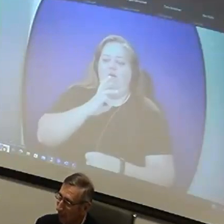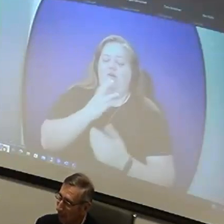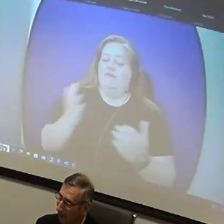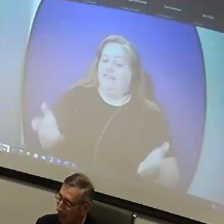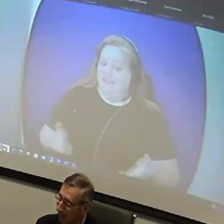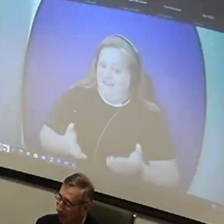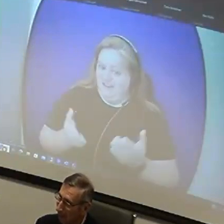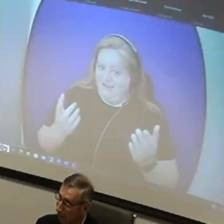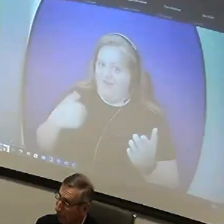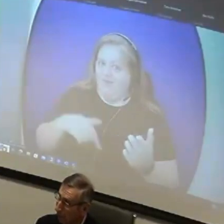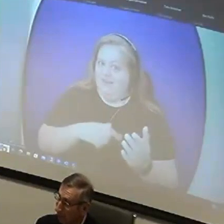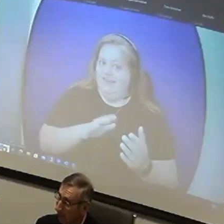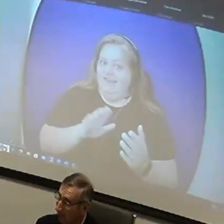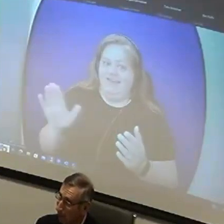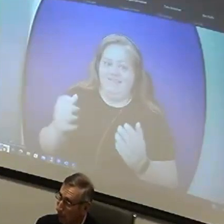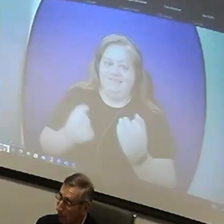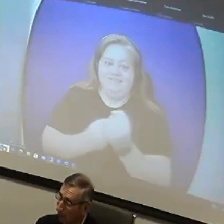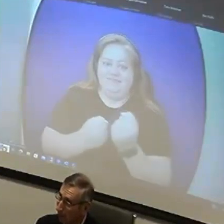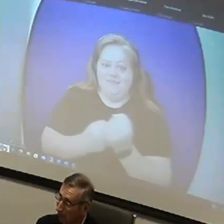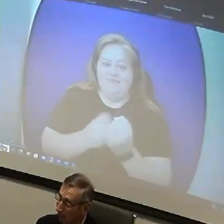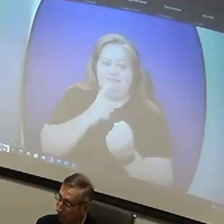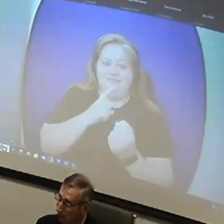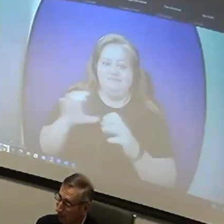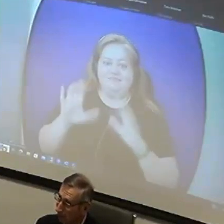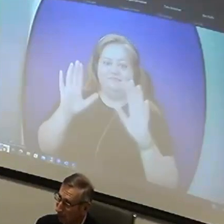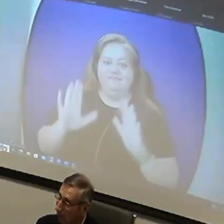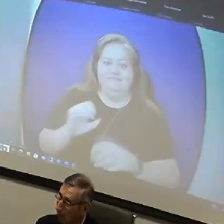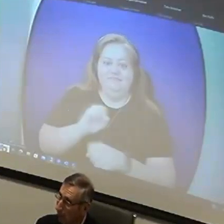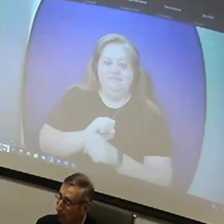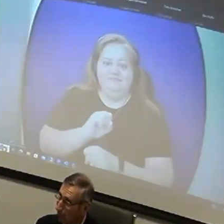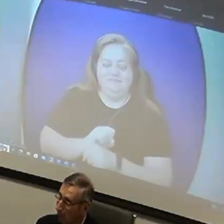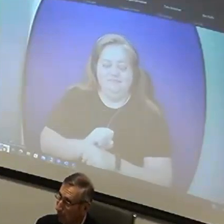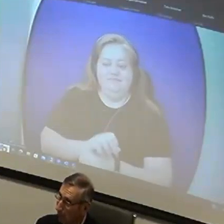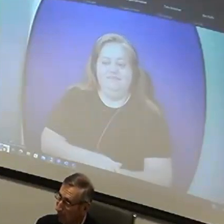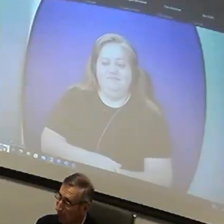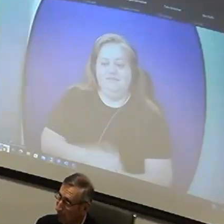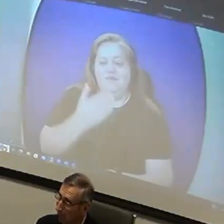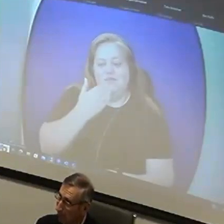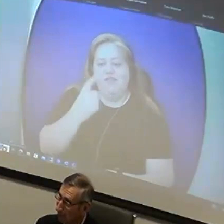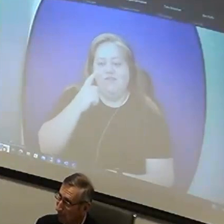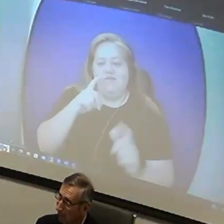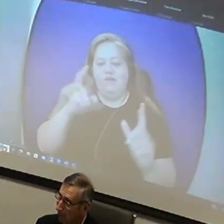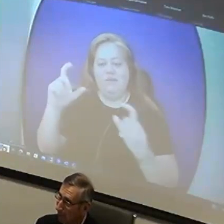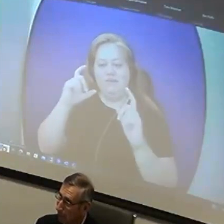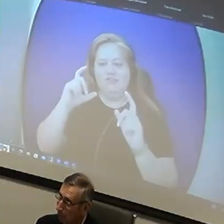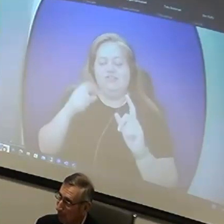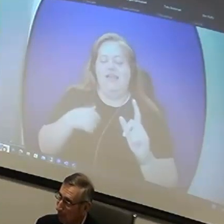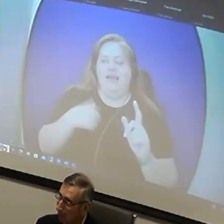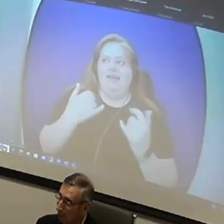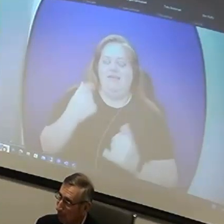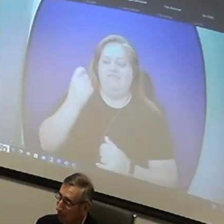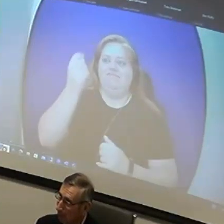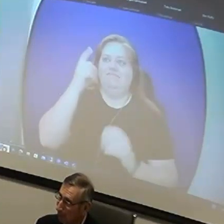their back, and we're doing some fantastic work. And yeah, thank you for those pictures. Clearly, a picture's